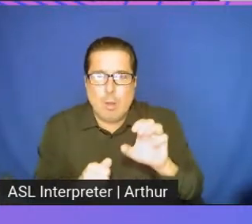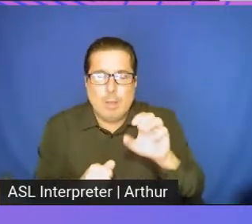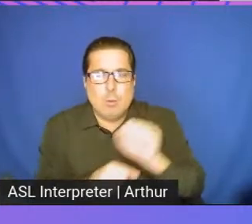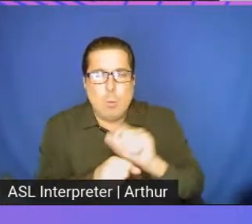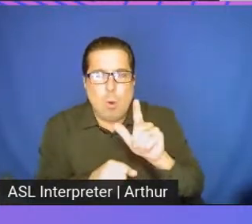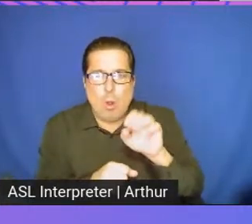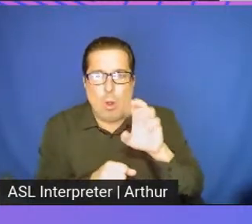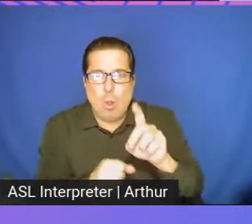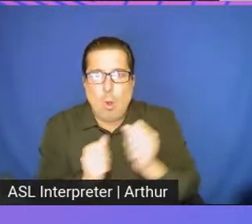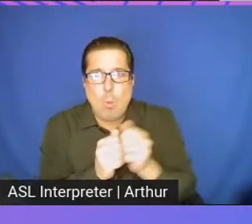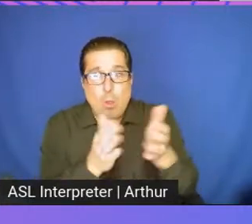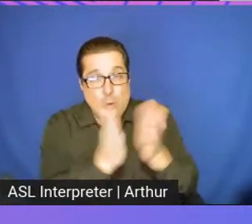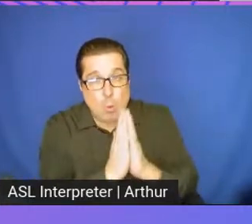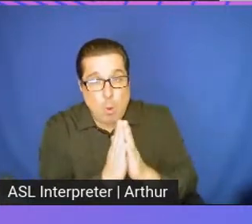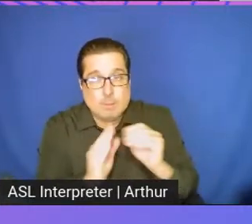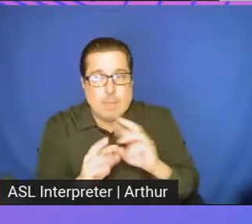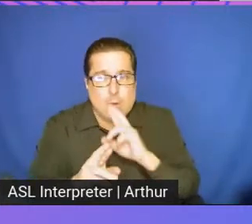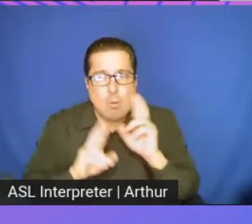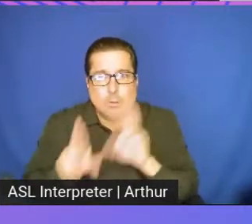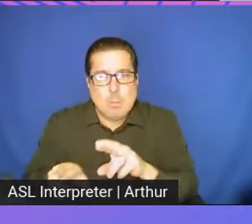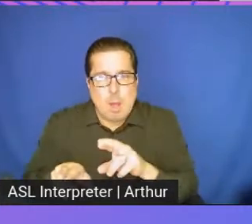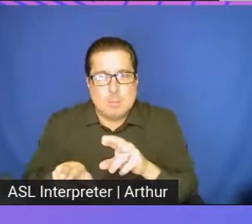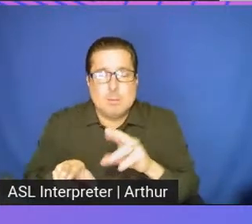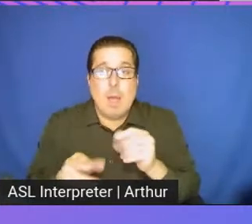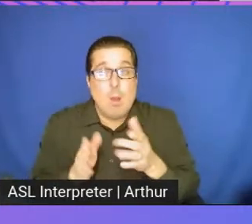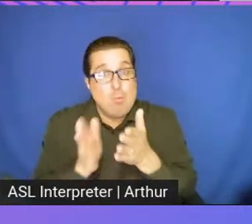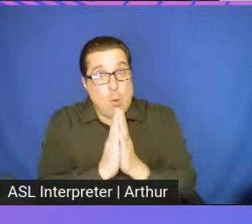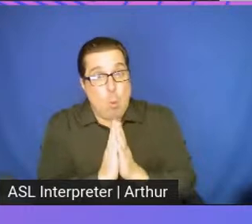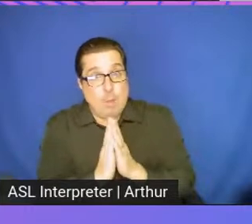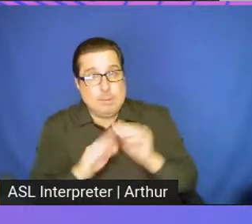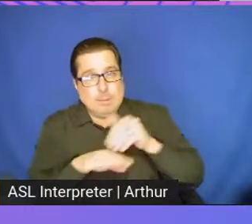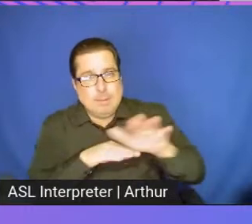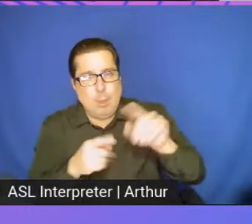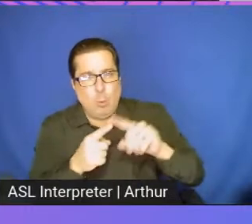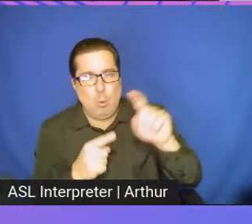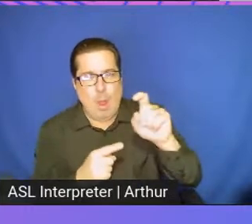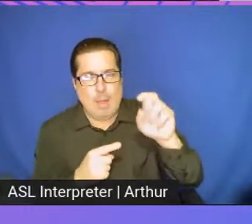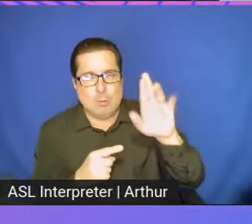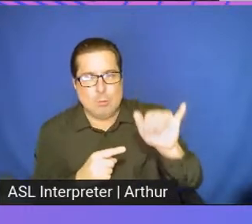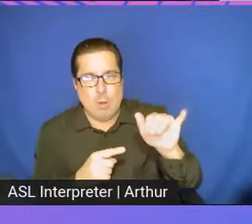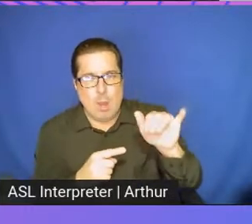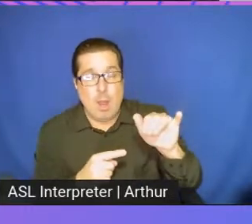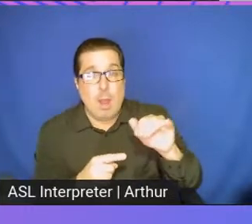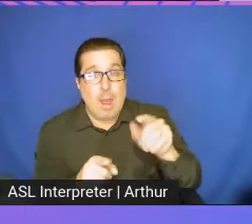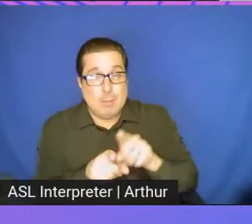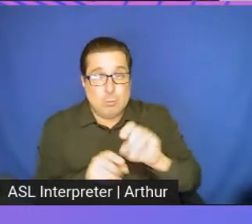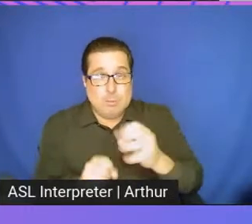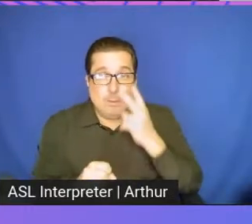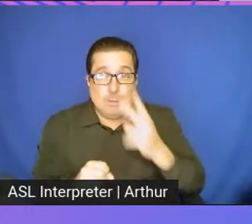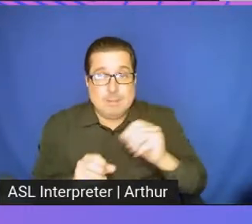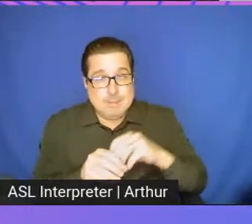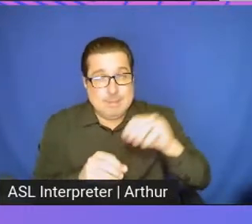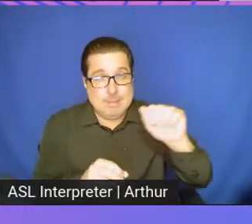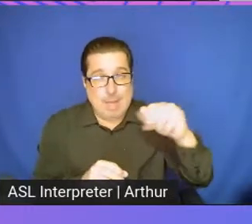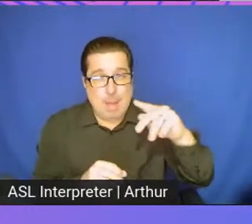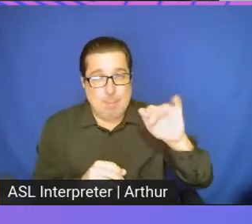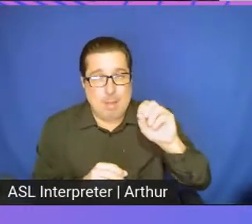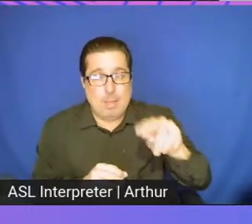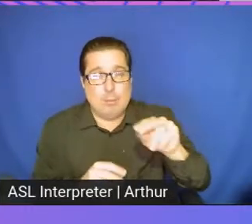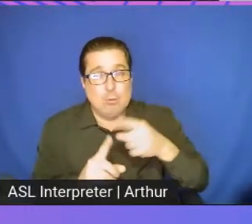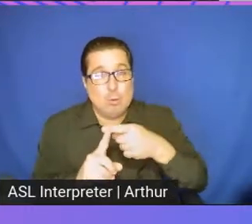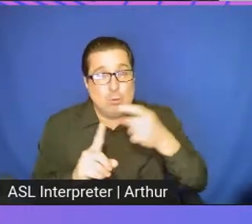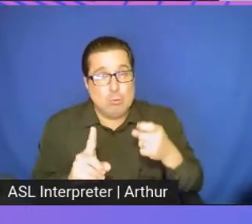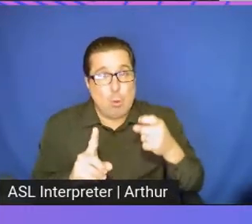response, and will send them to X-ray. As you can see in the application source code,